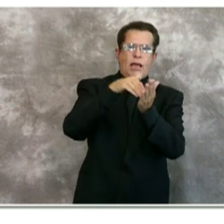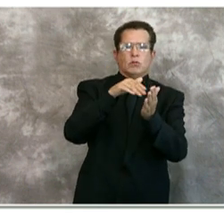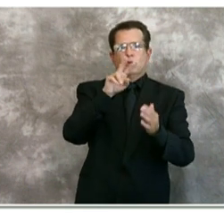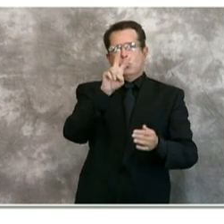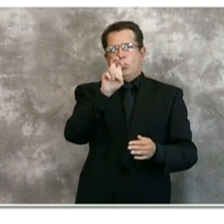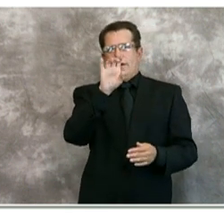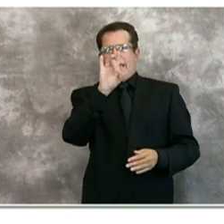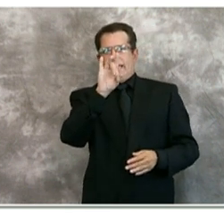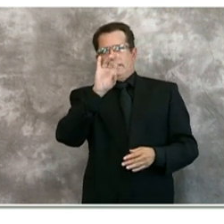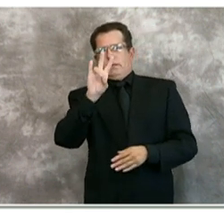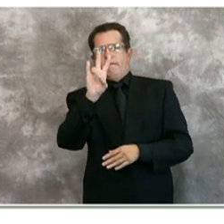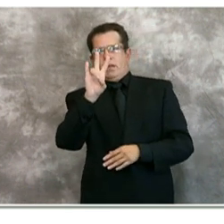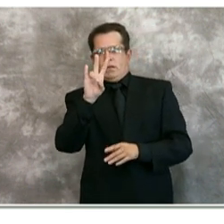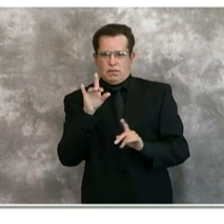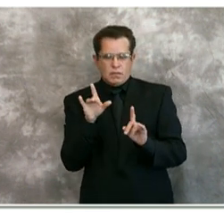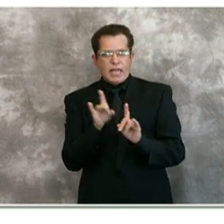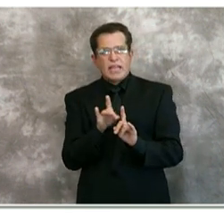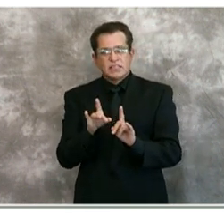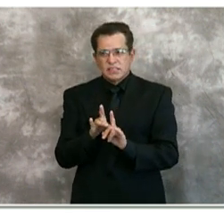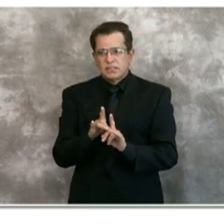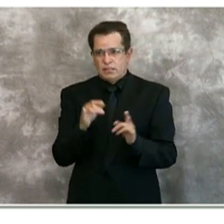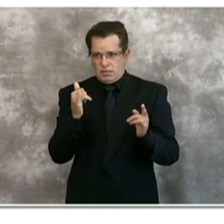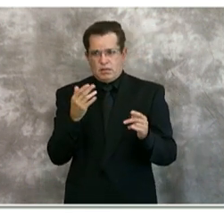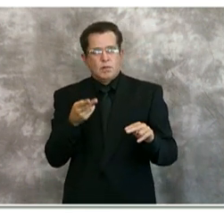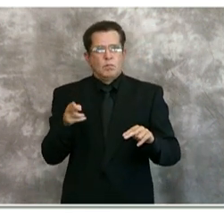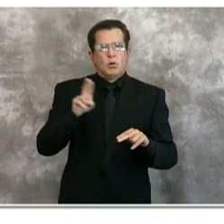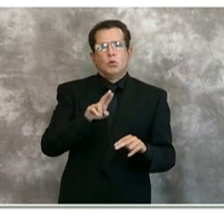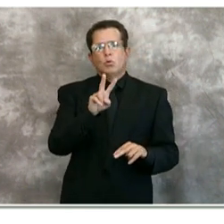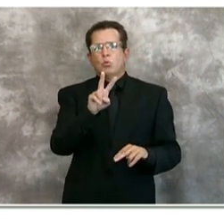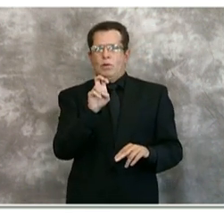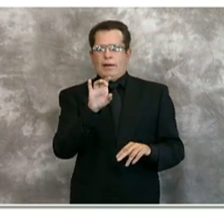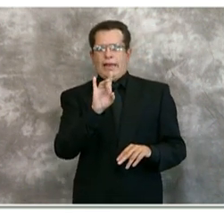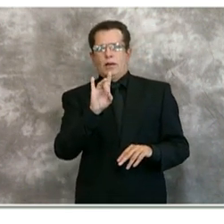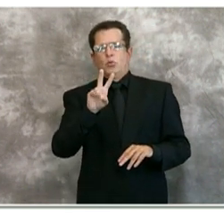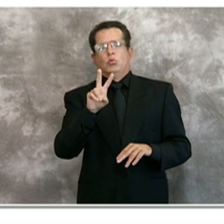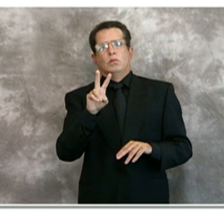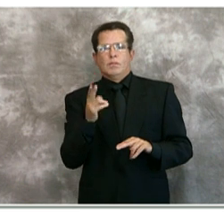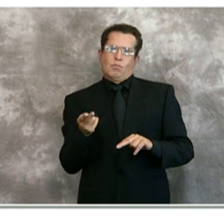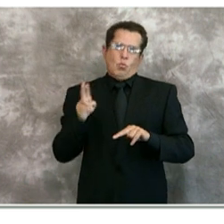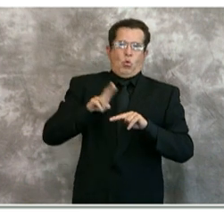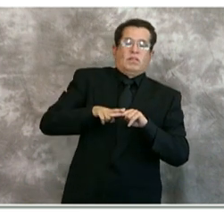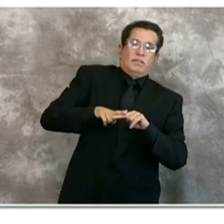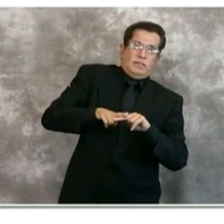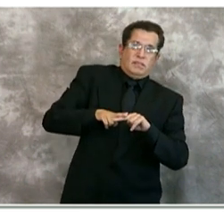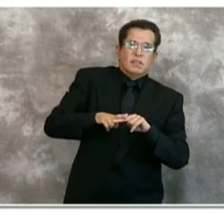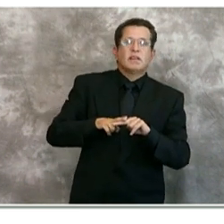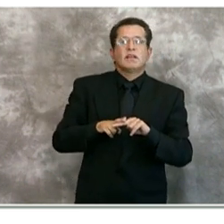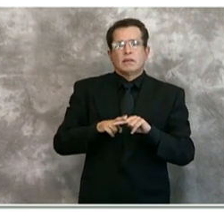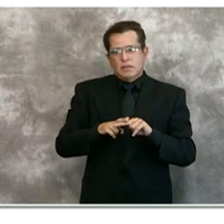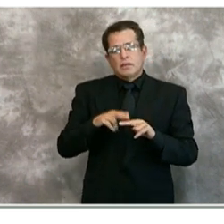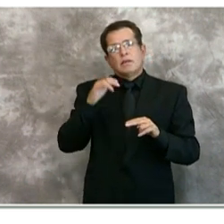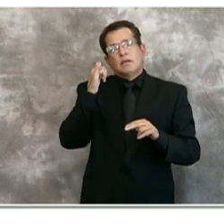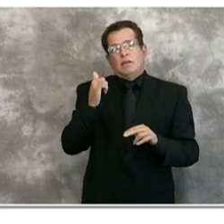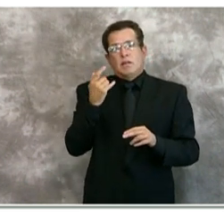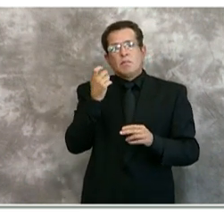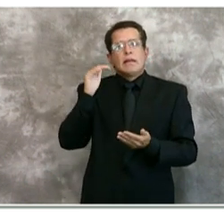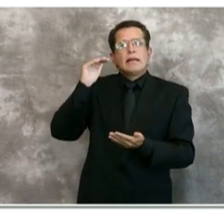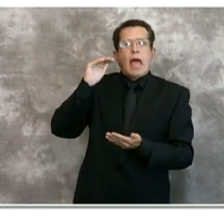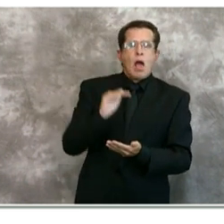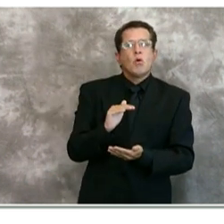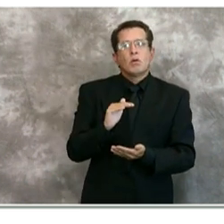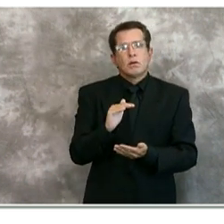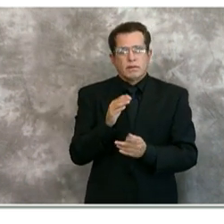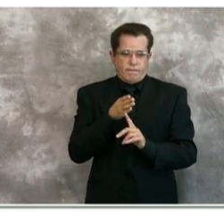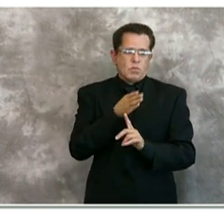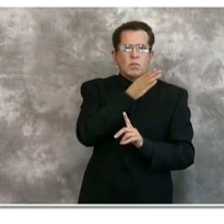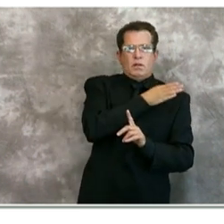28,287 cases, which is 282 more cases than yesterday. This is a significant decrease in new cases since yesterday's